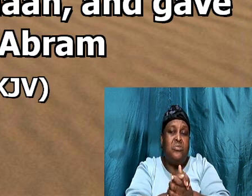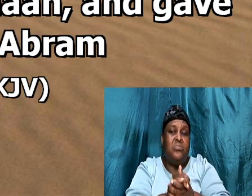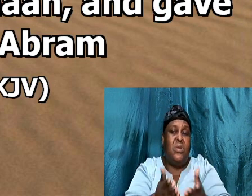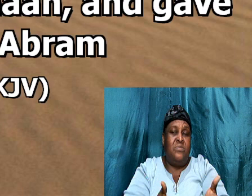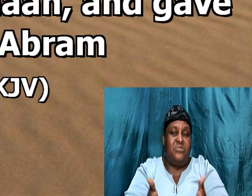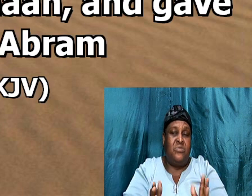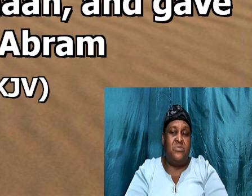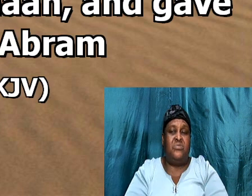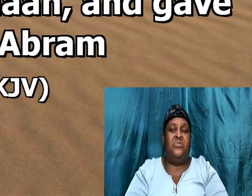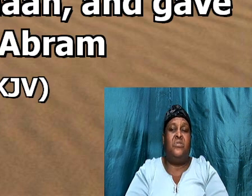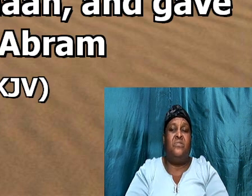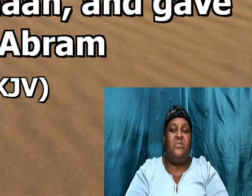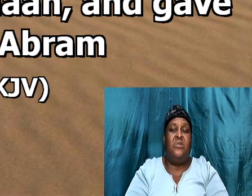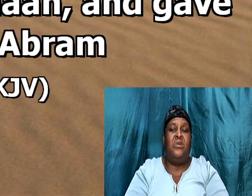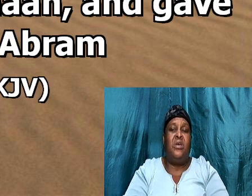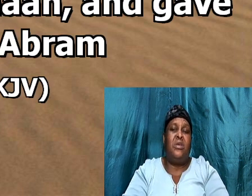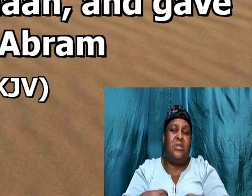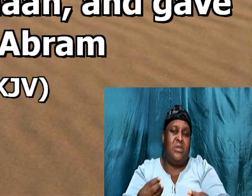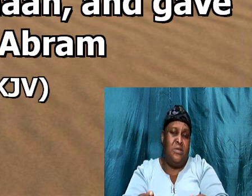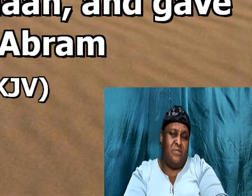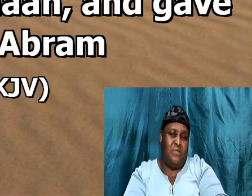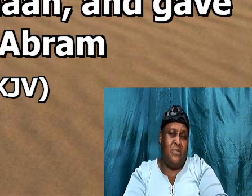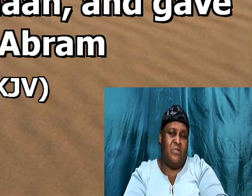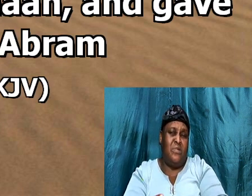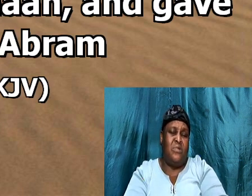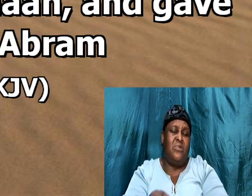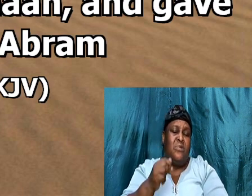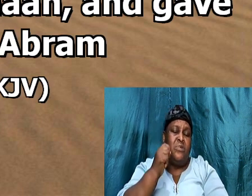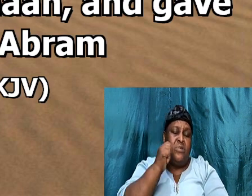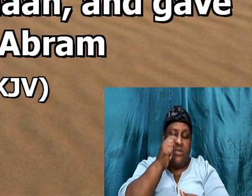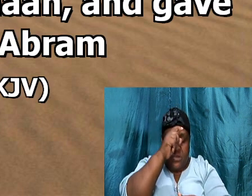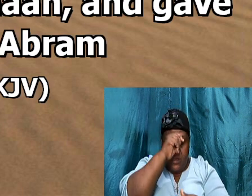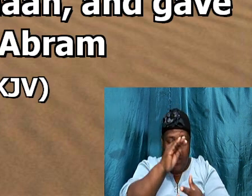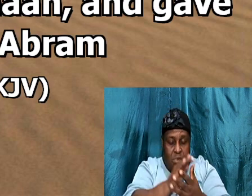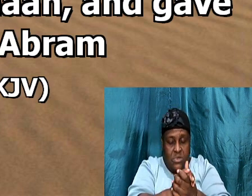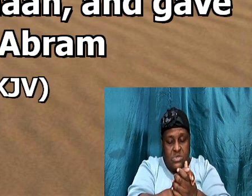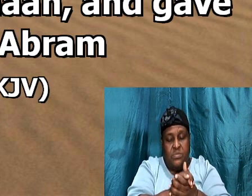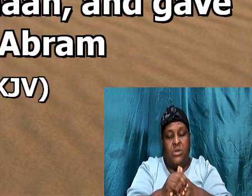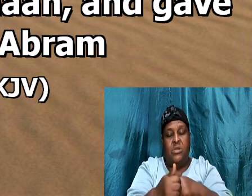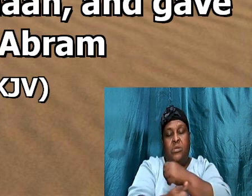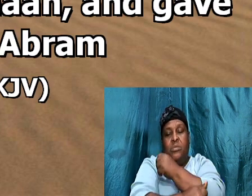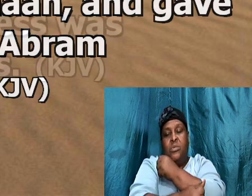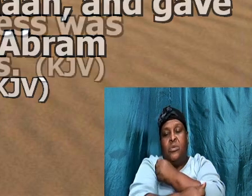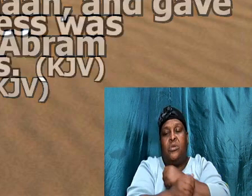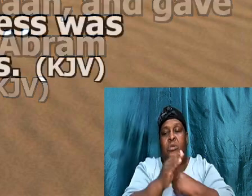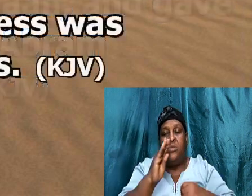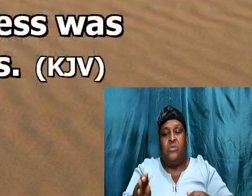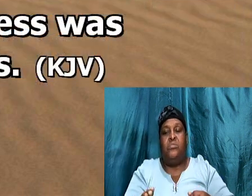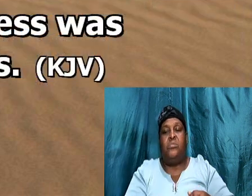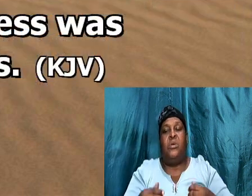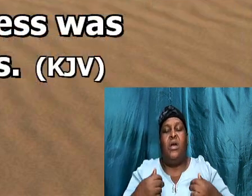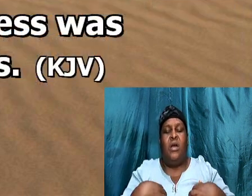of Canaan, and gave her to her husband, Abram, to be his wife.